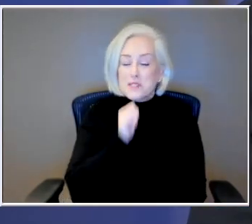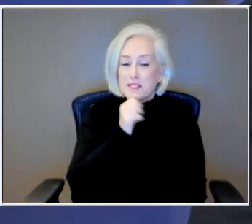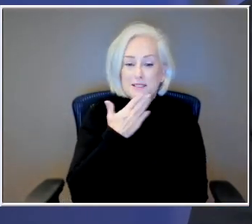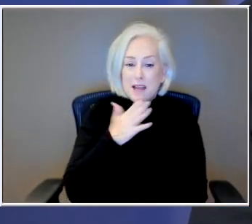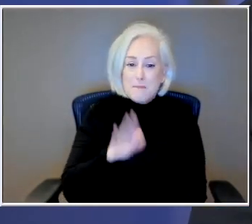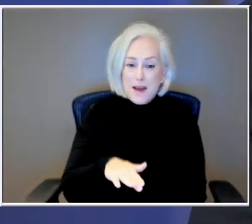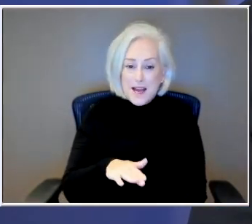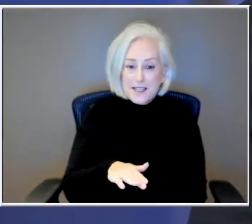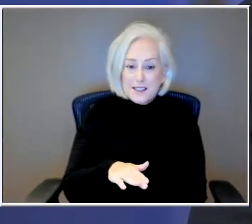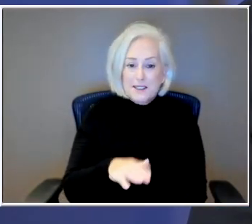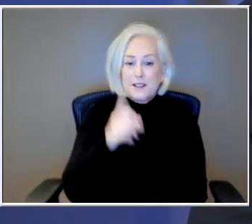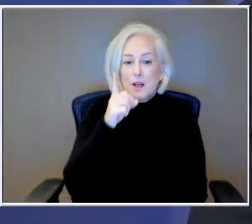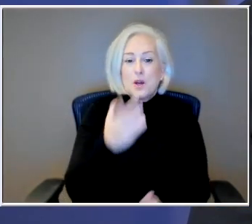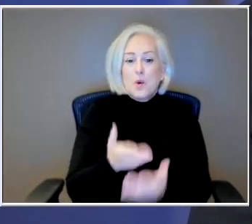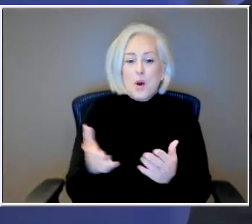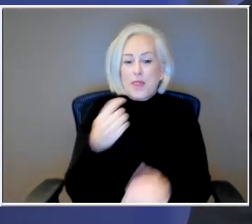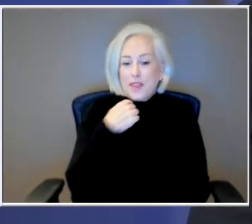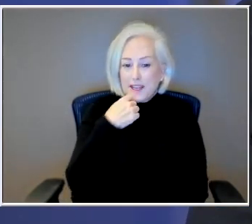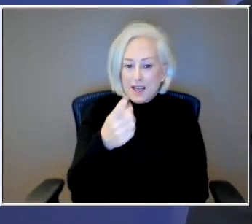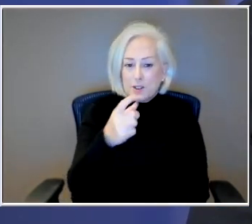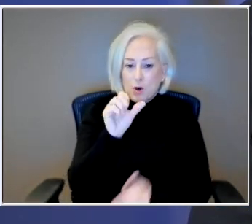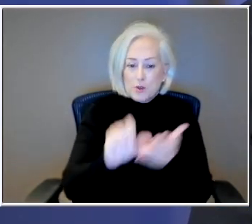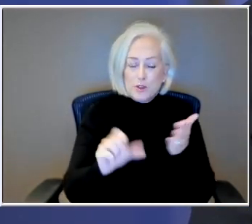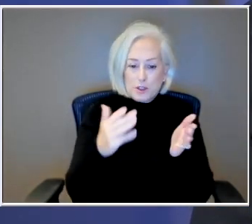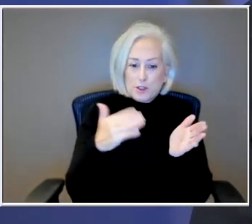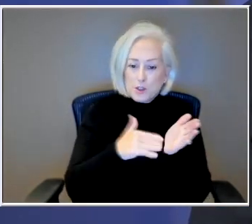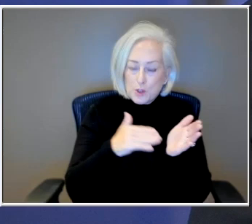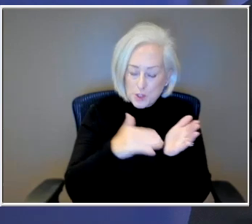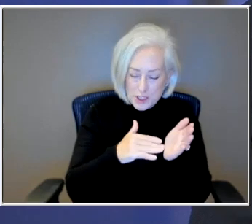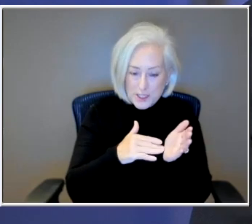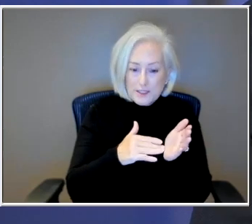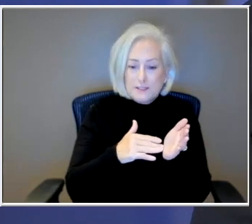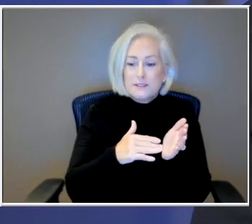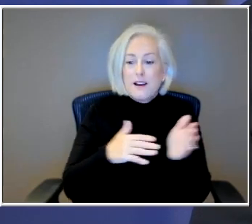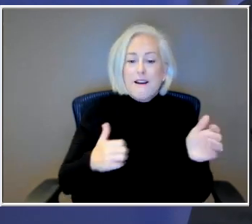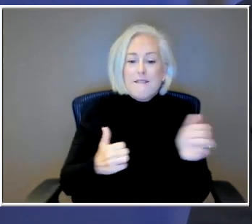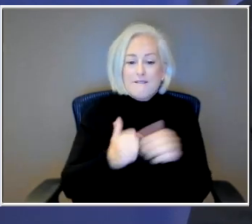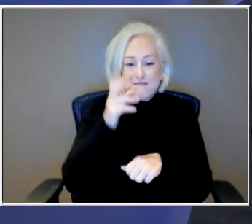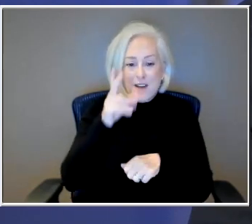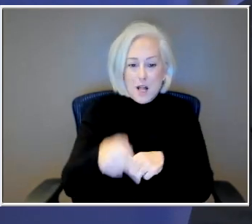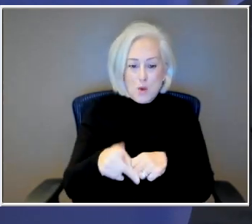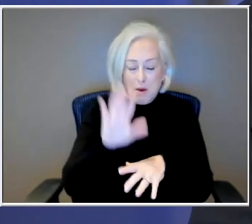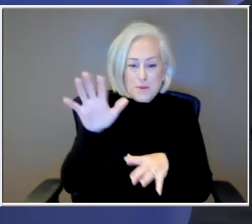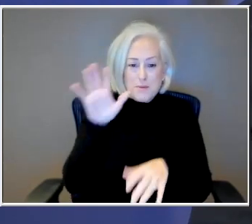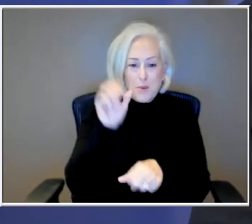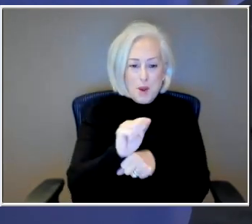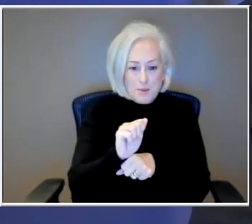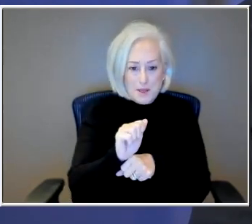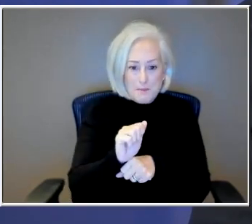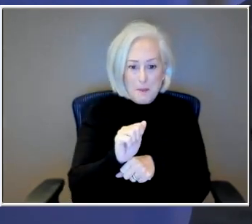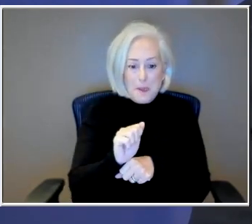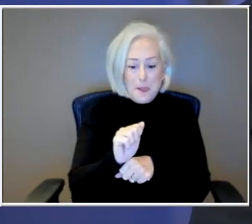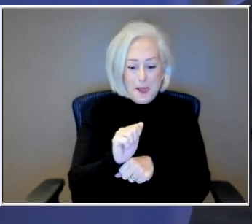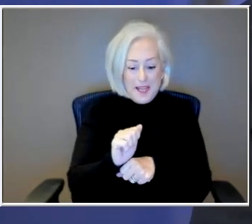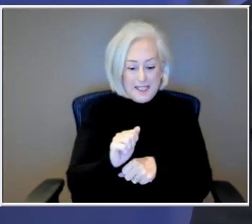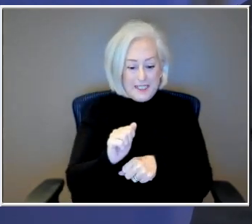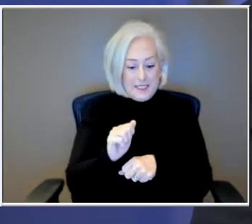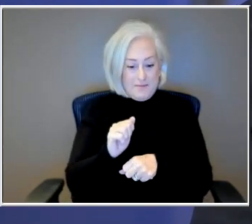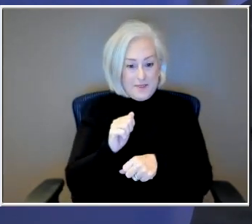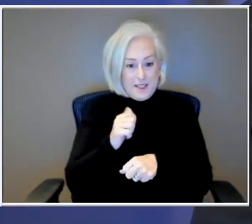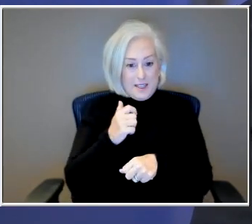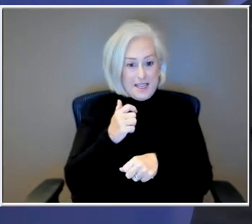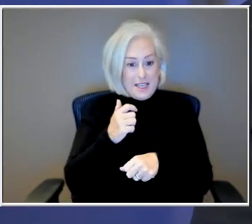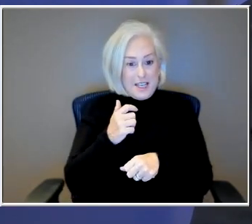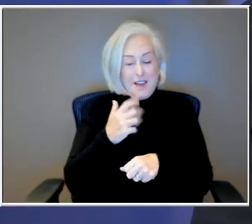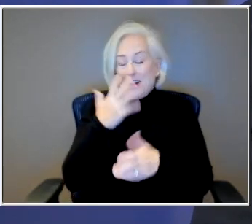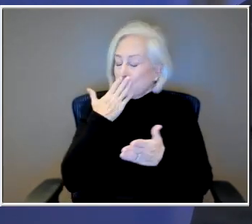I told the surgeon in a follow-up visit several months afterwards is that right afterwards you get some really good naps in. They